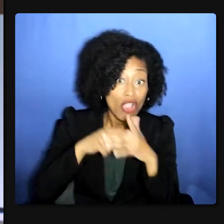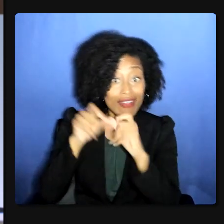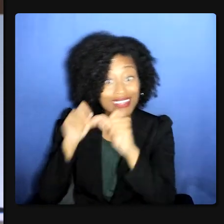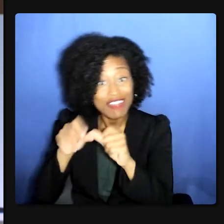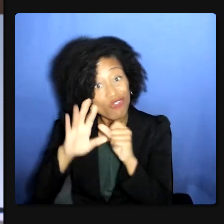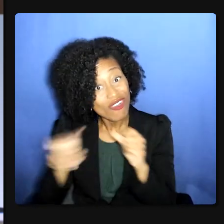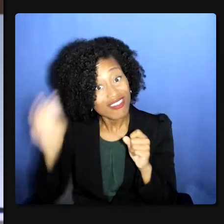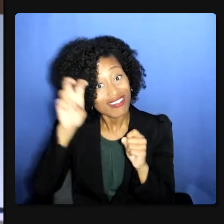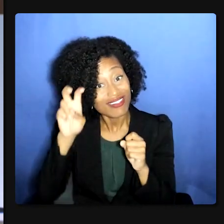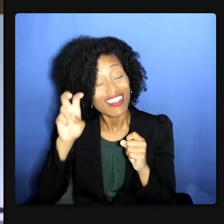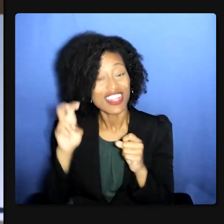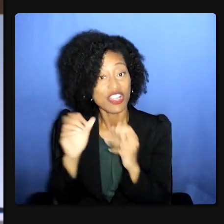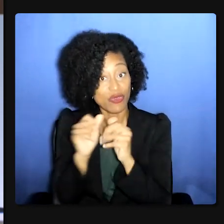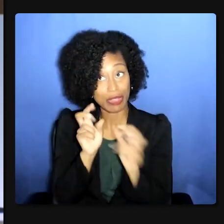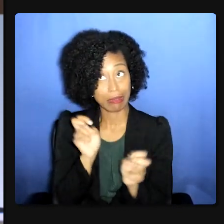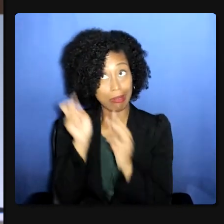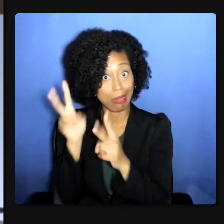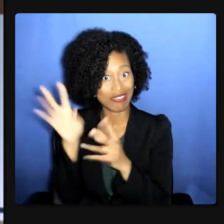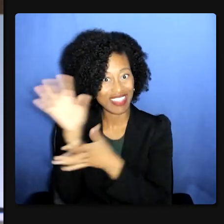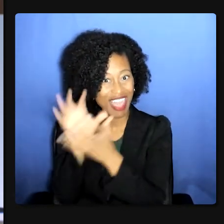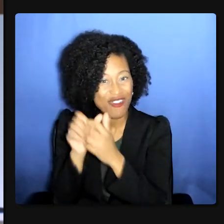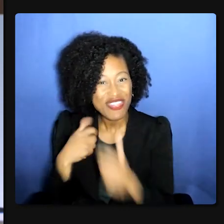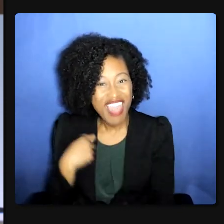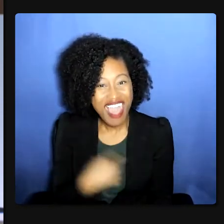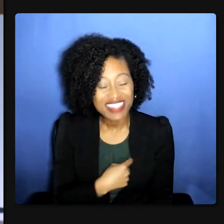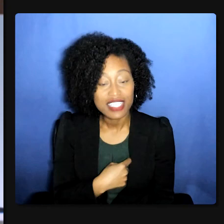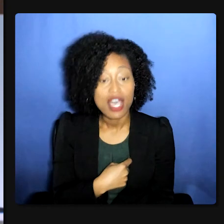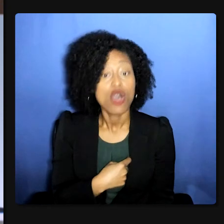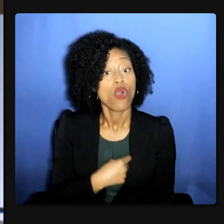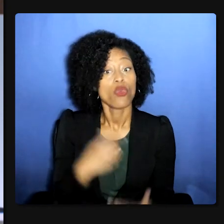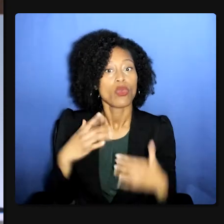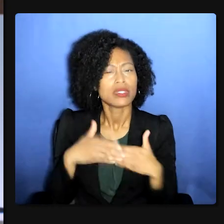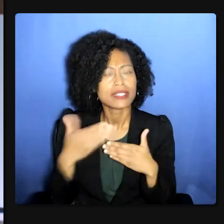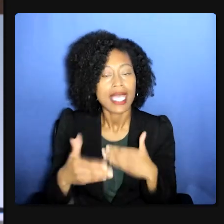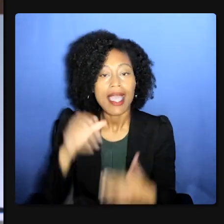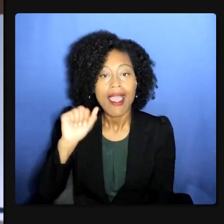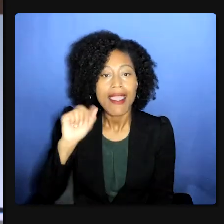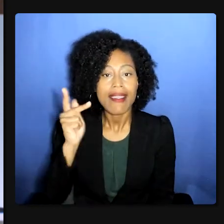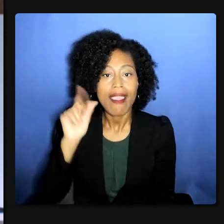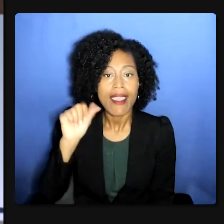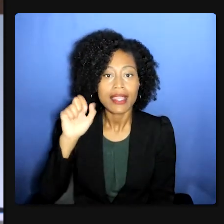us. So, what next? Well, please take a look at